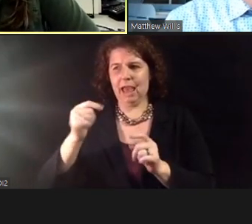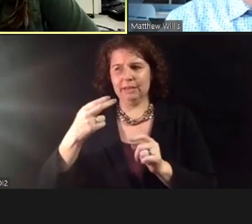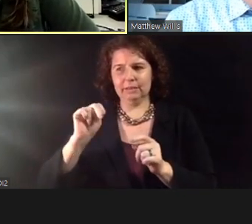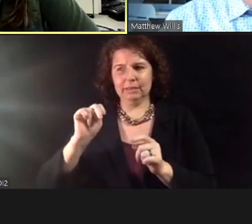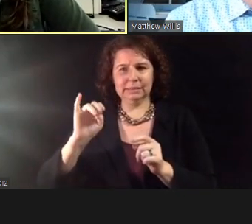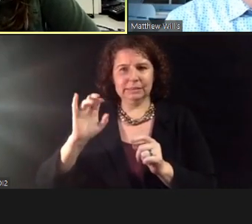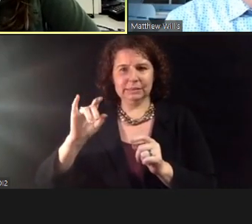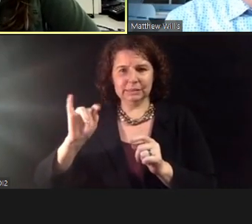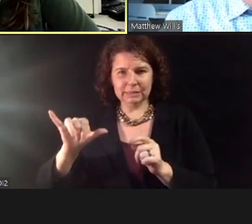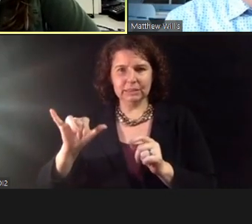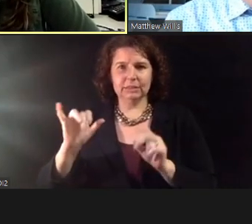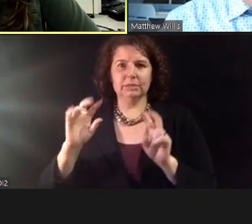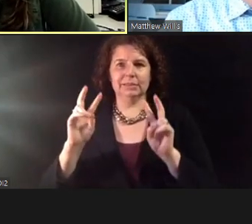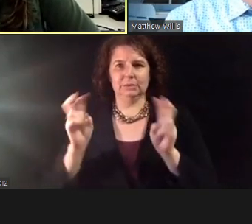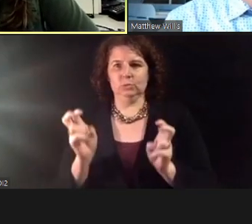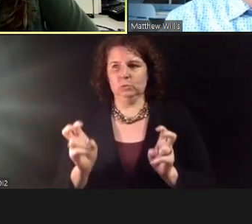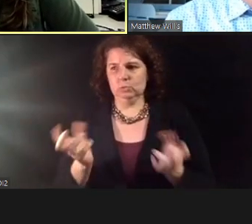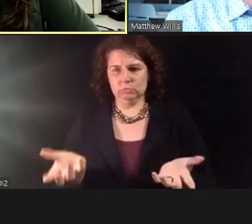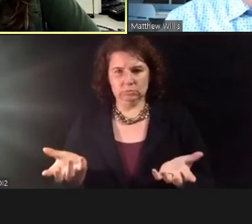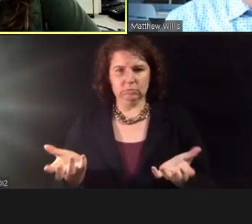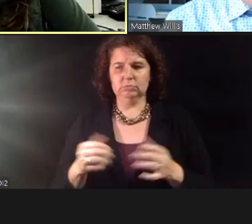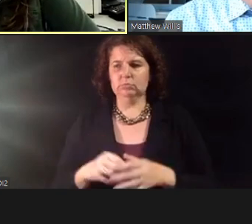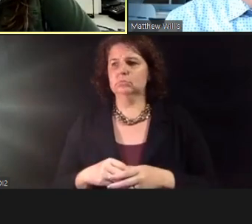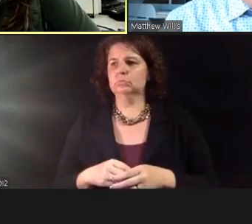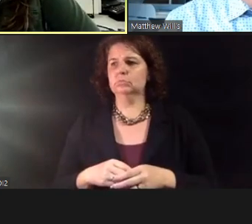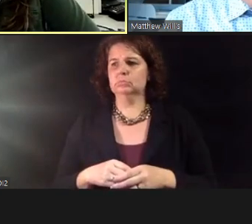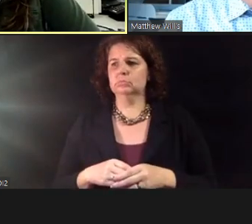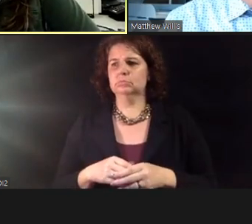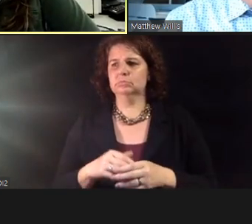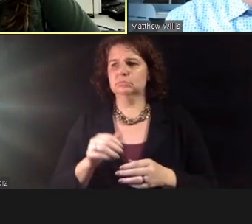represent 100% of the cases in Marin County.